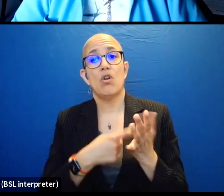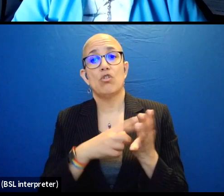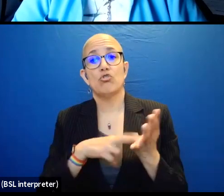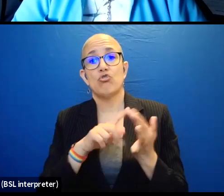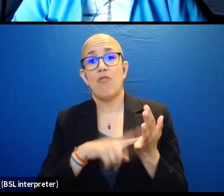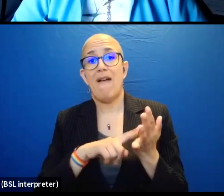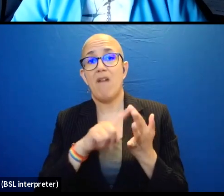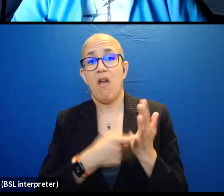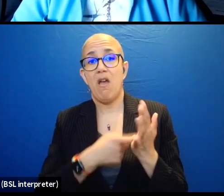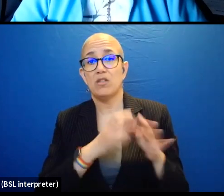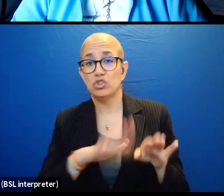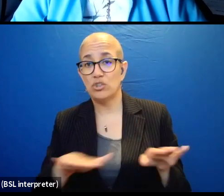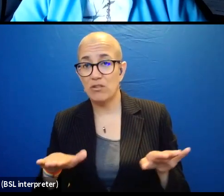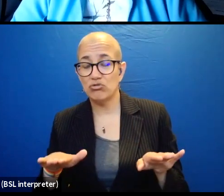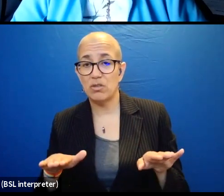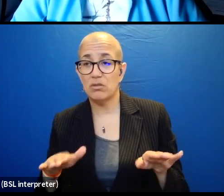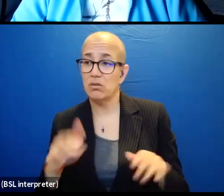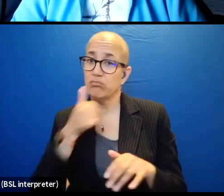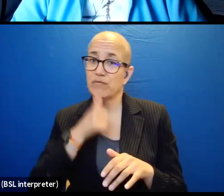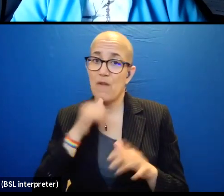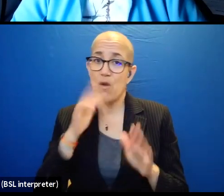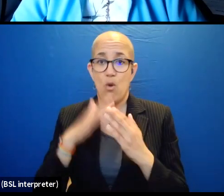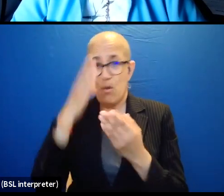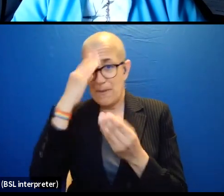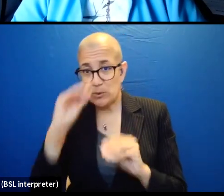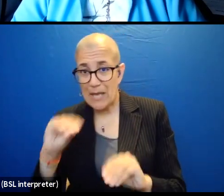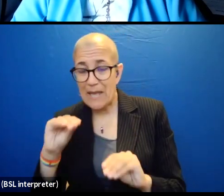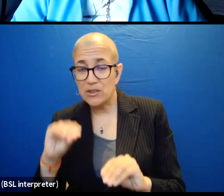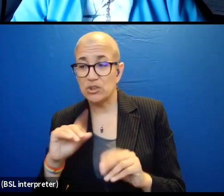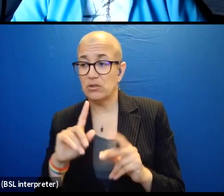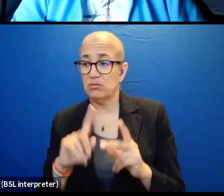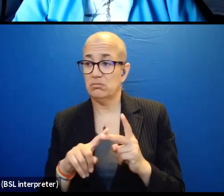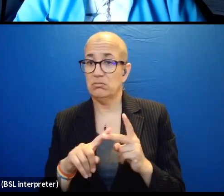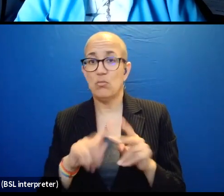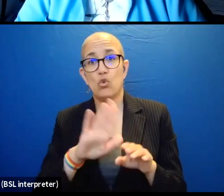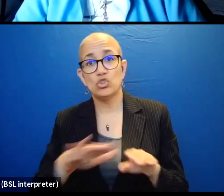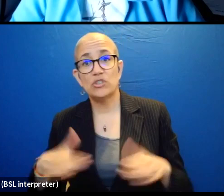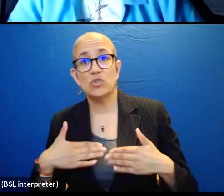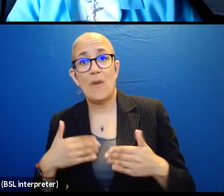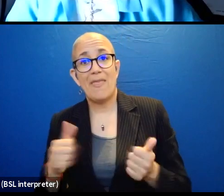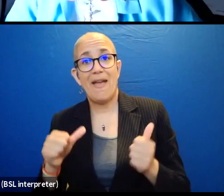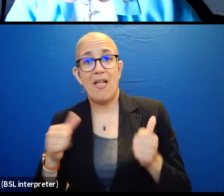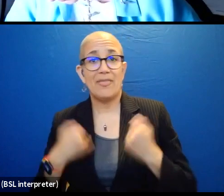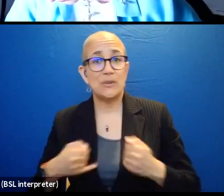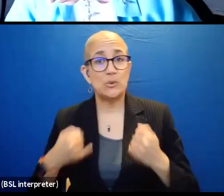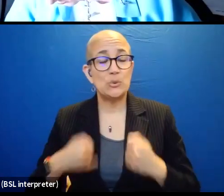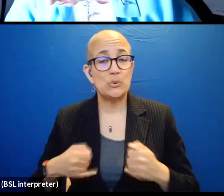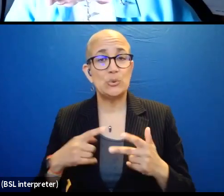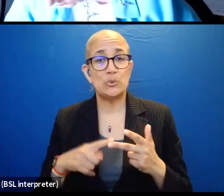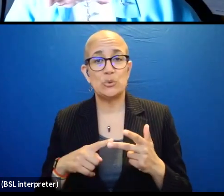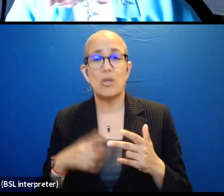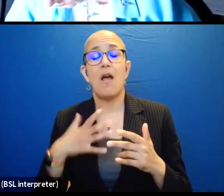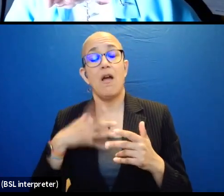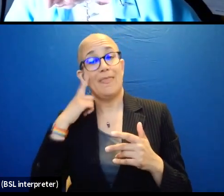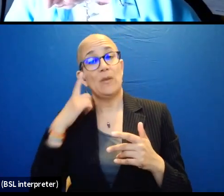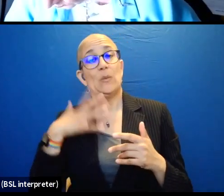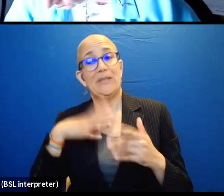education, children with some health issues. So I think we do need an education policy which is open to